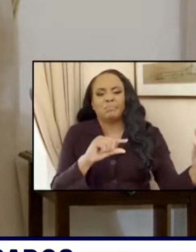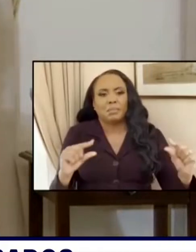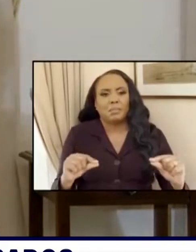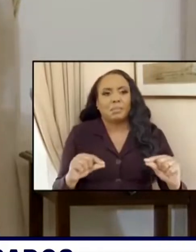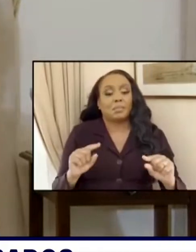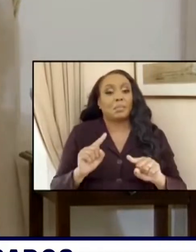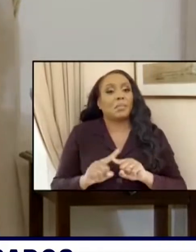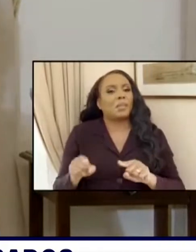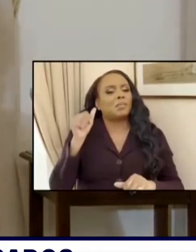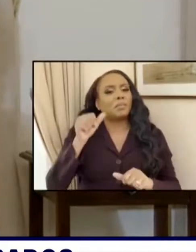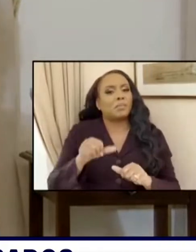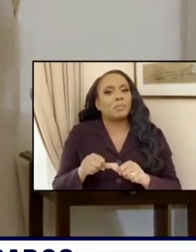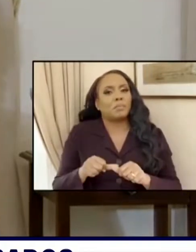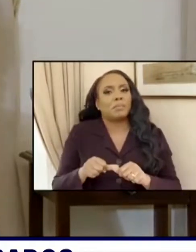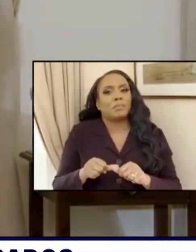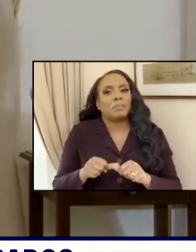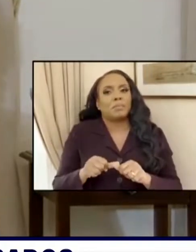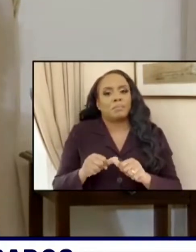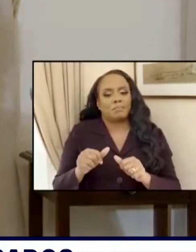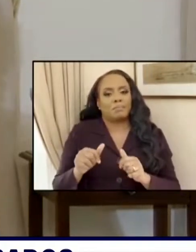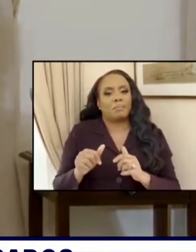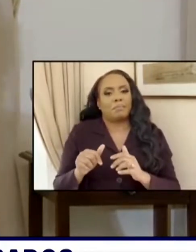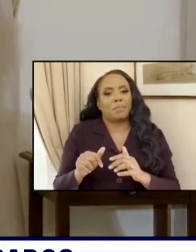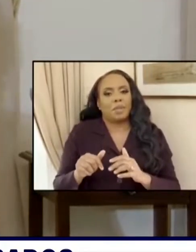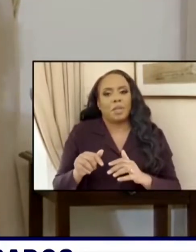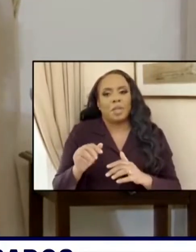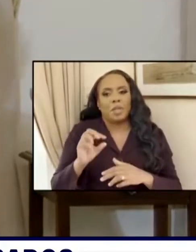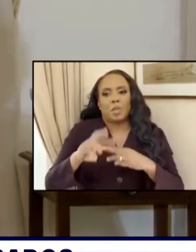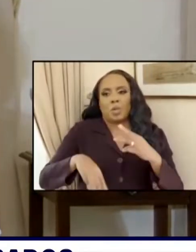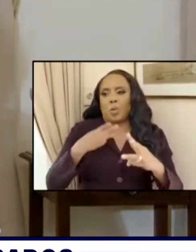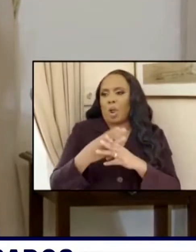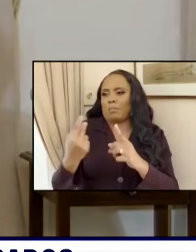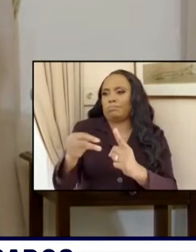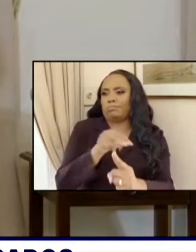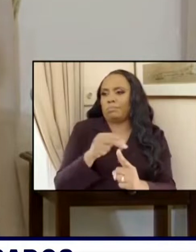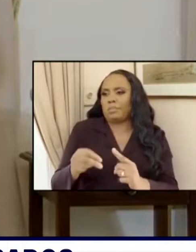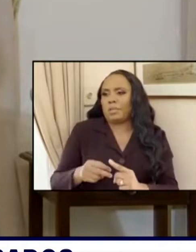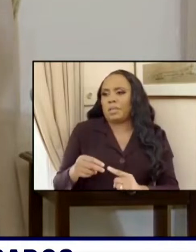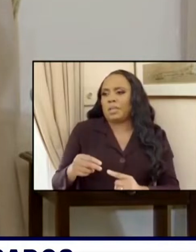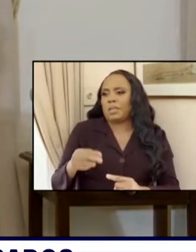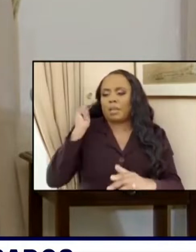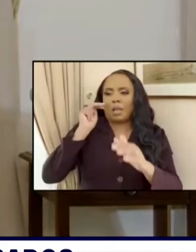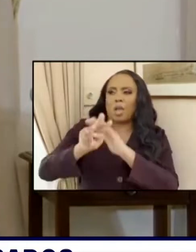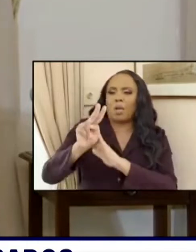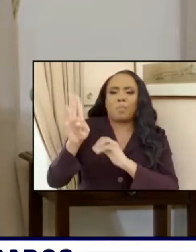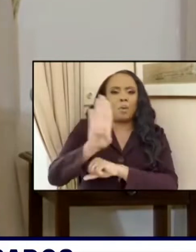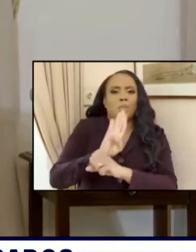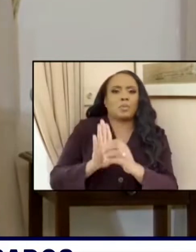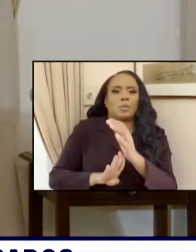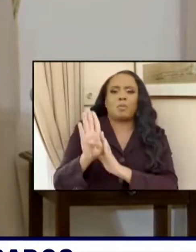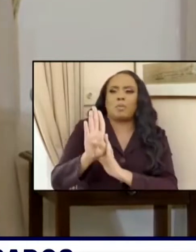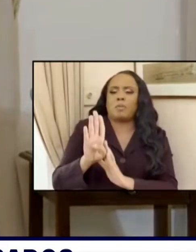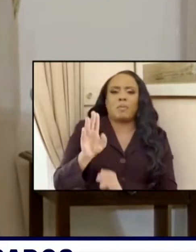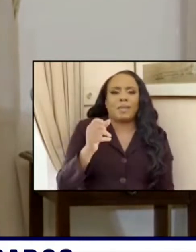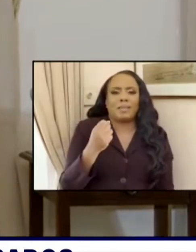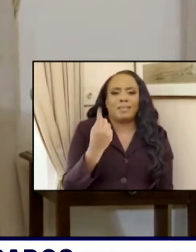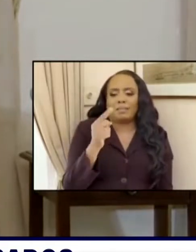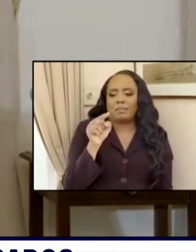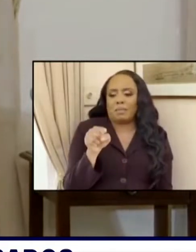April of this year, has Barbados projected to grow at about 11.2%, and with respect